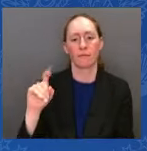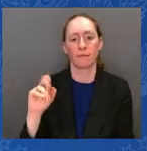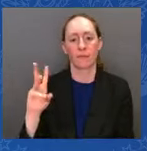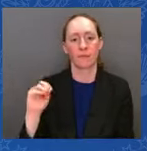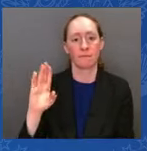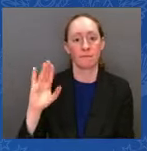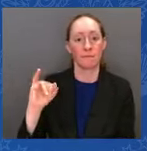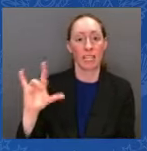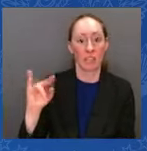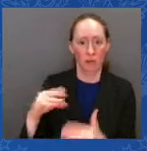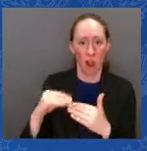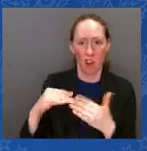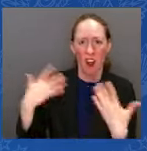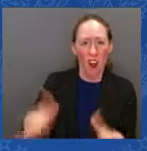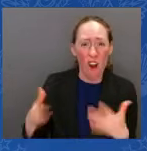of,